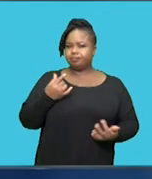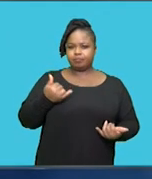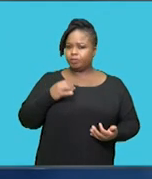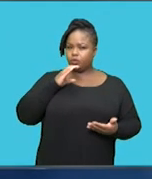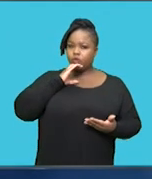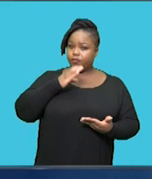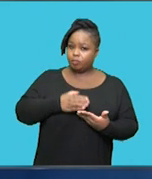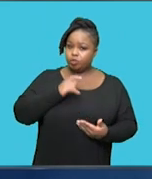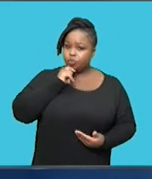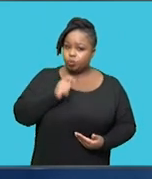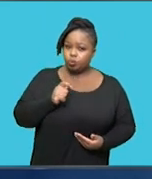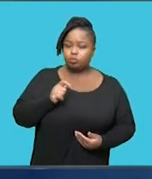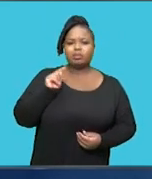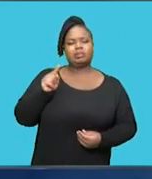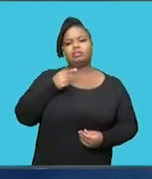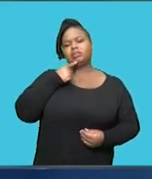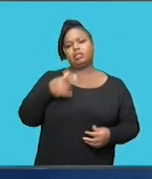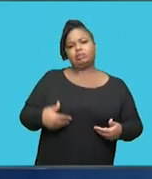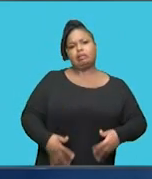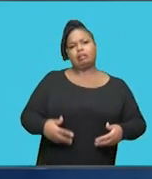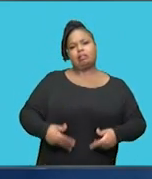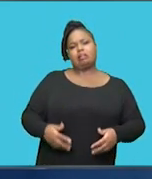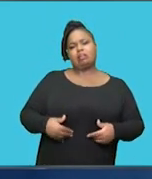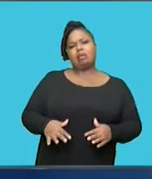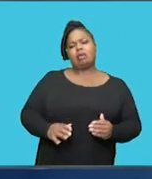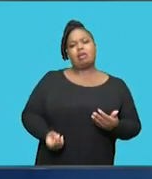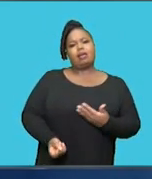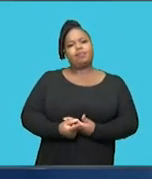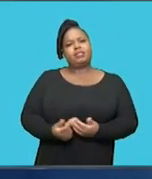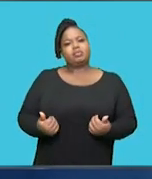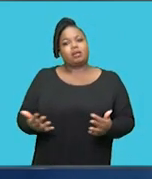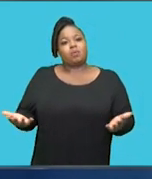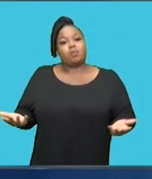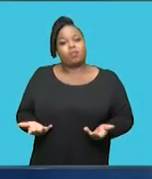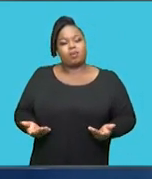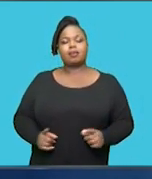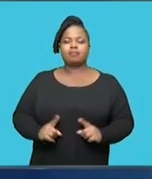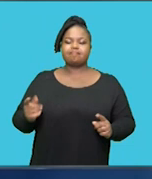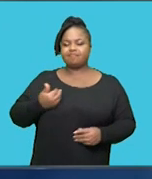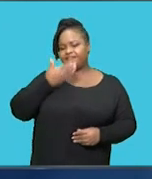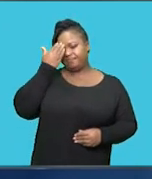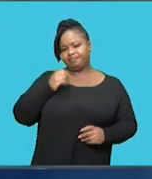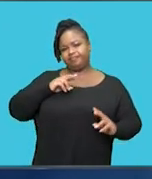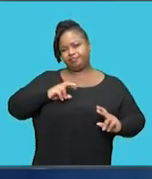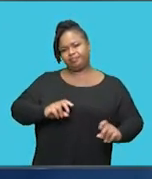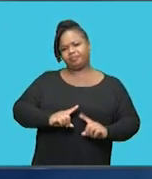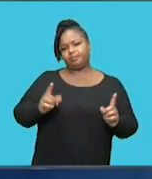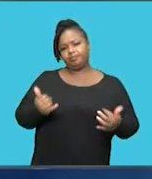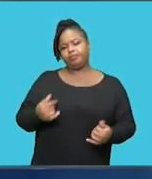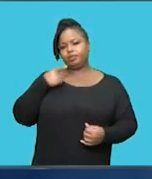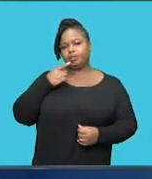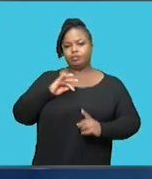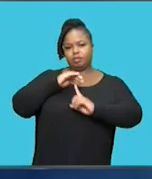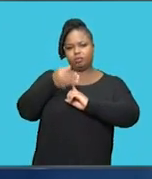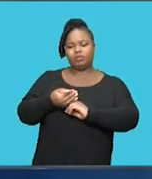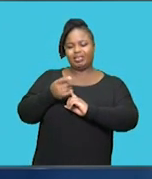e phethahetseng ya hore lefu lena le ropohile ka mokgwa ofeng fela le hlalositse ha le le temeng ya ho tshehetsa baahi ka tsebo ya ho laola